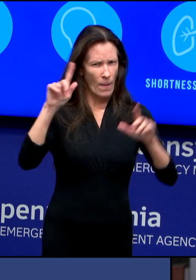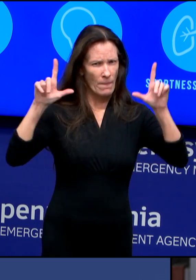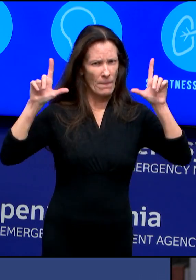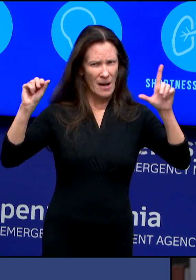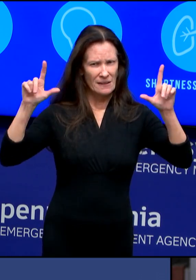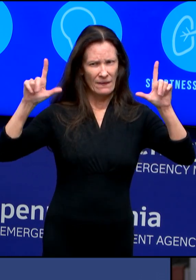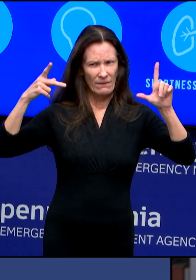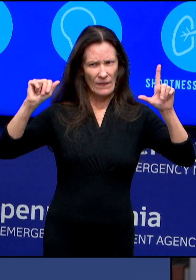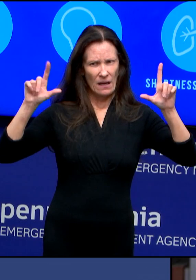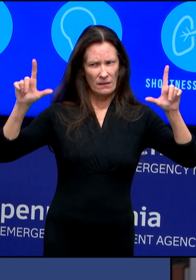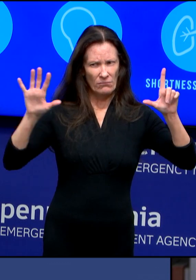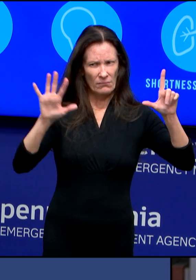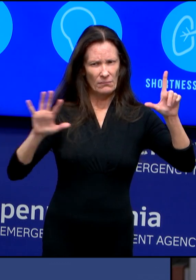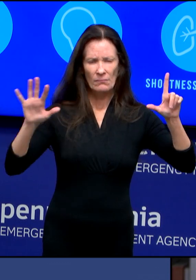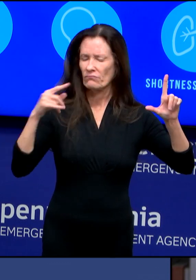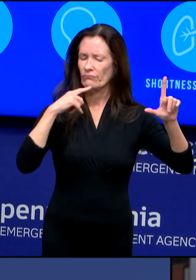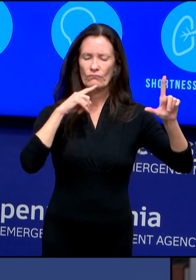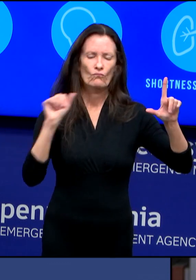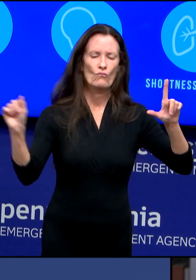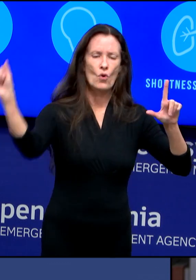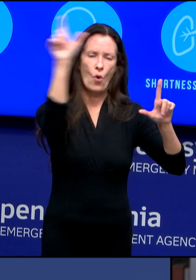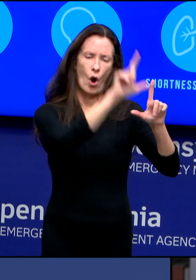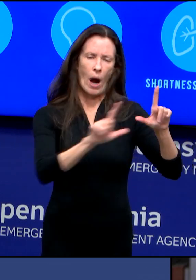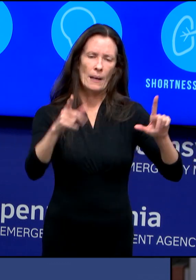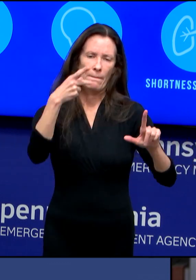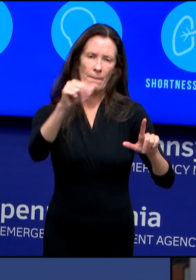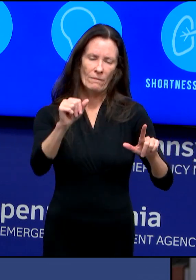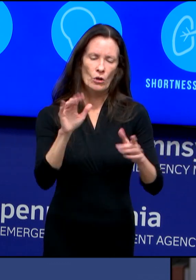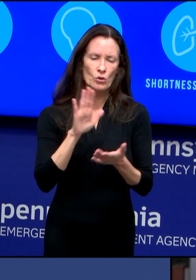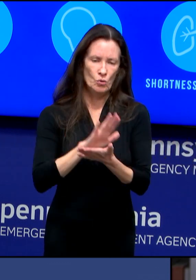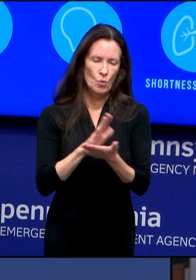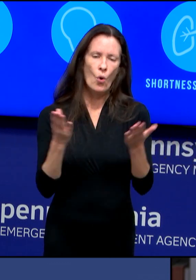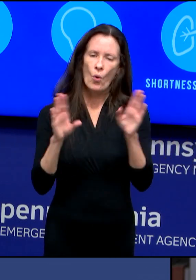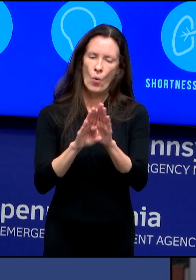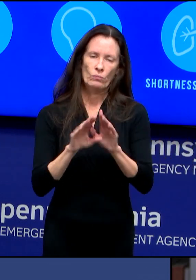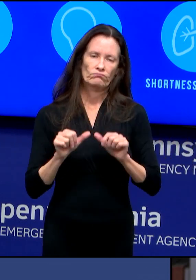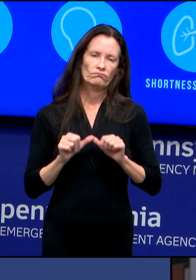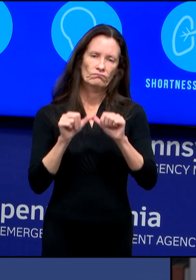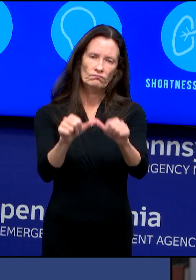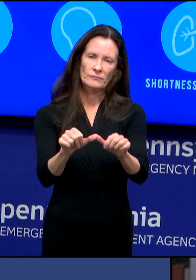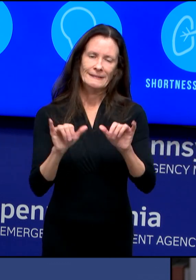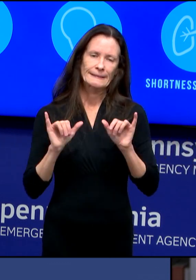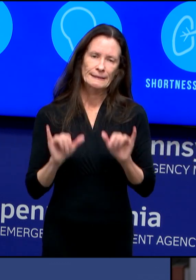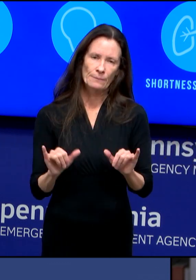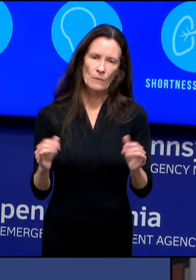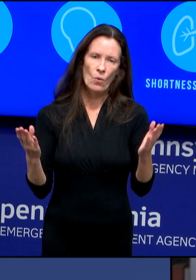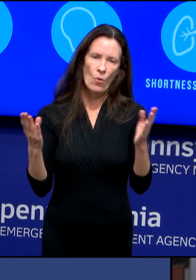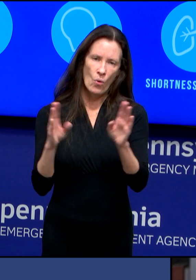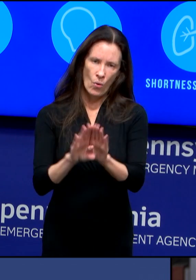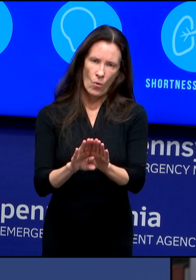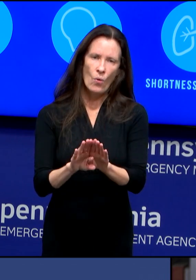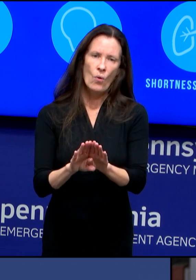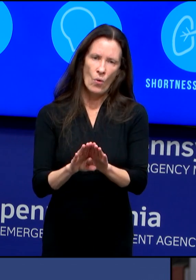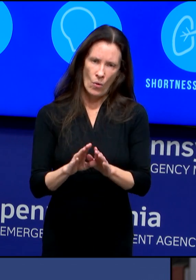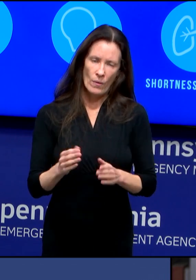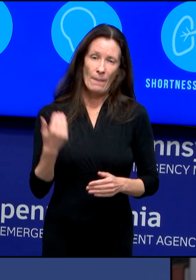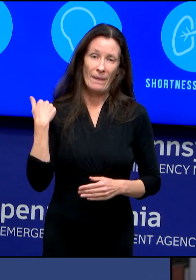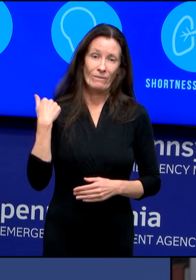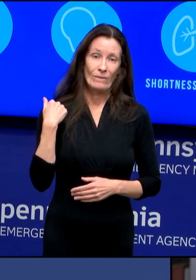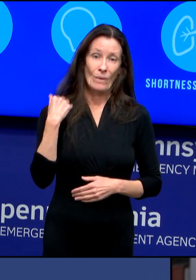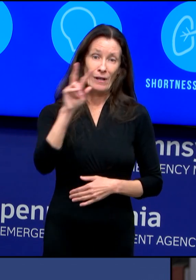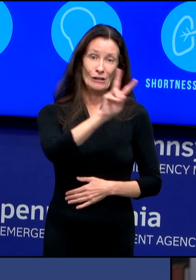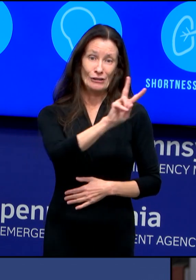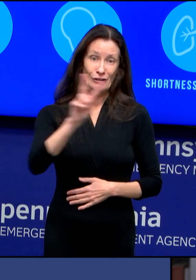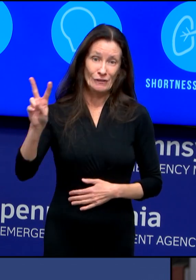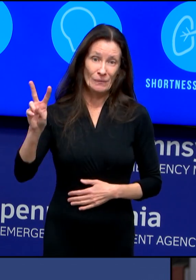you'll remember, the original school closure order was for 2 weeks. This is the 2nd week. So as we come to the end of